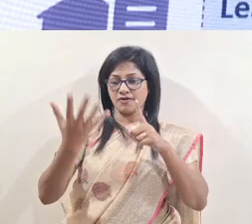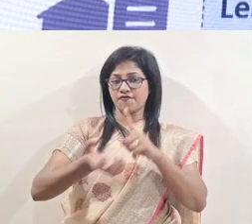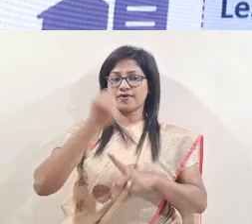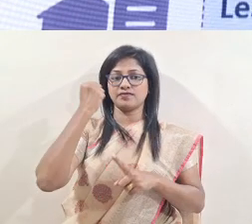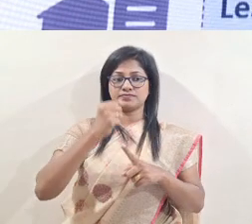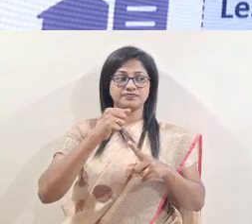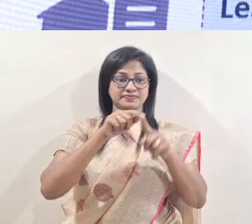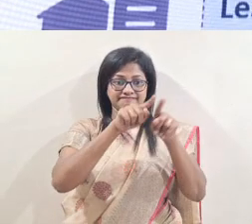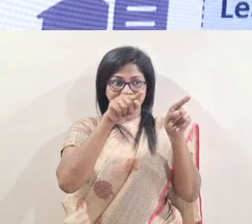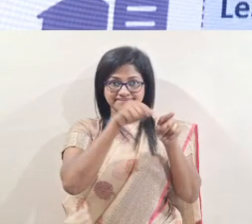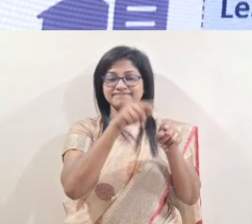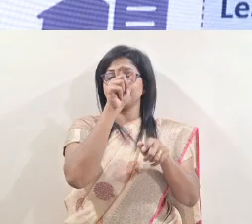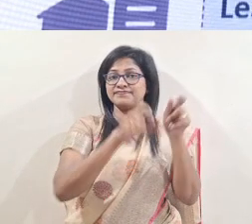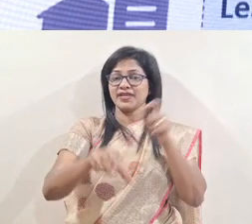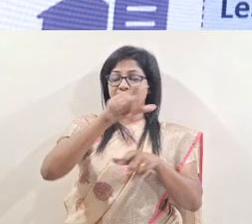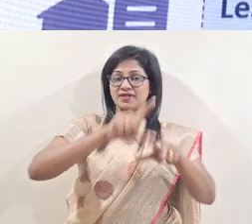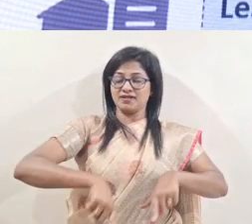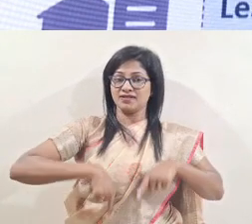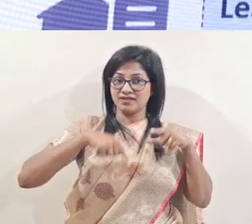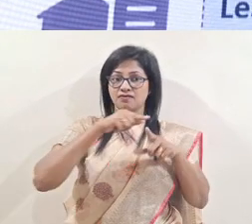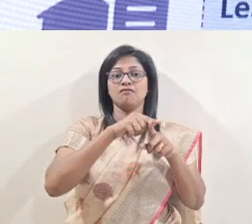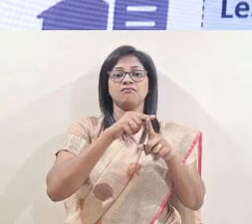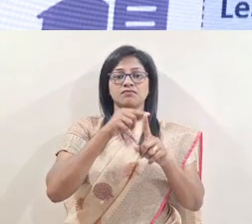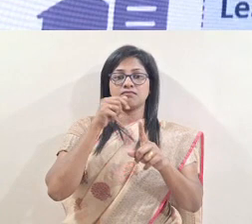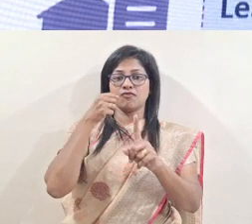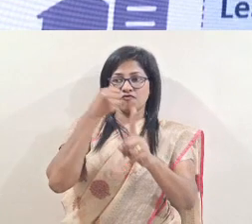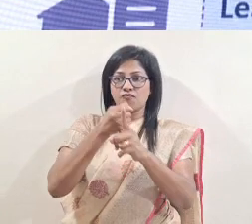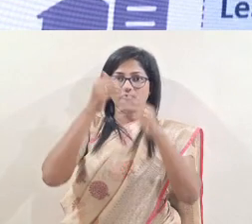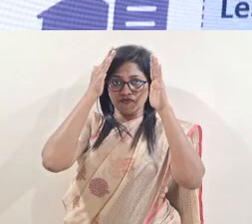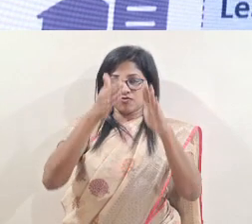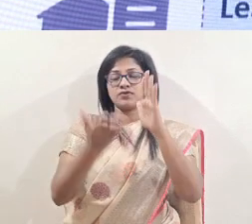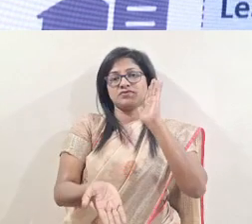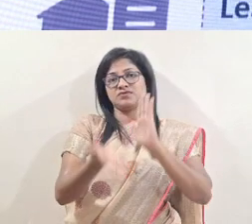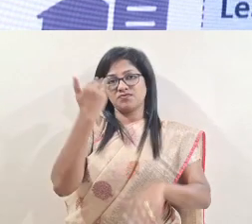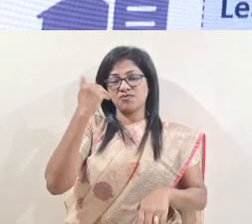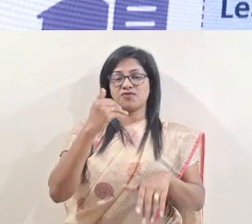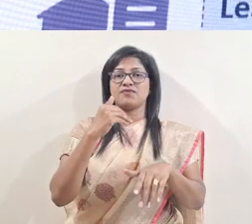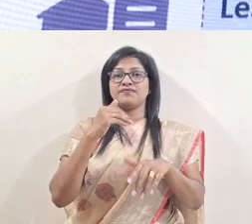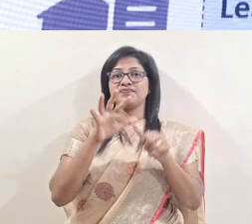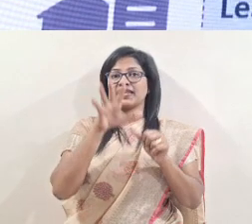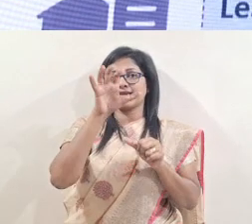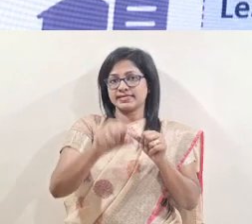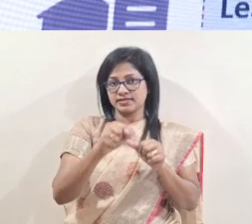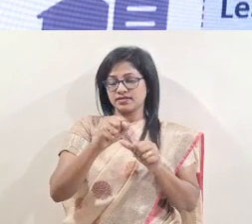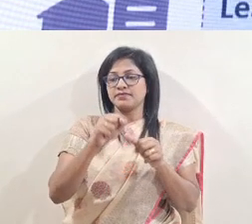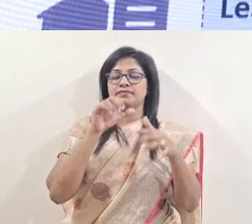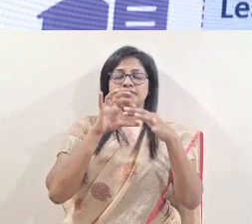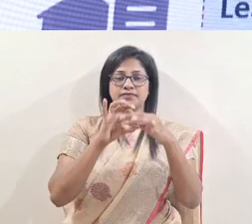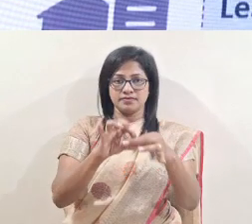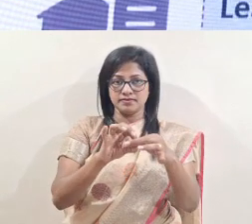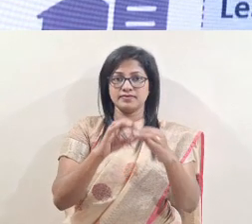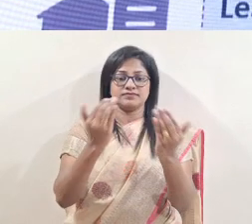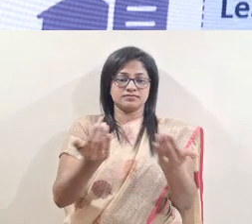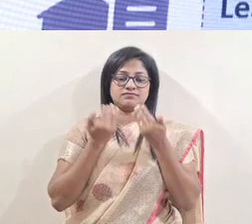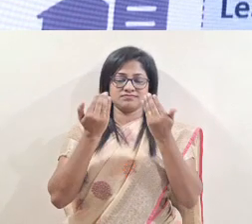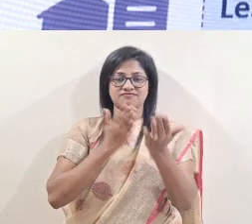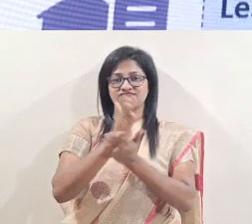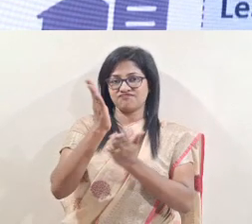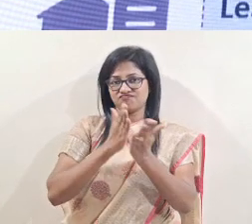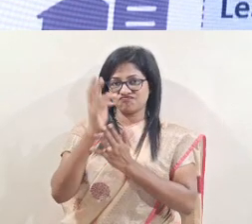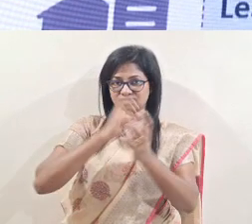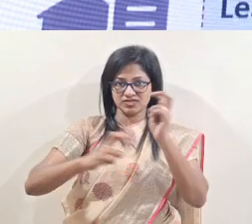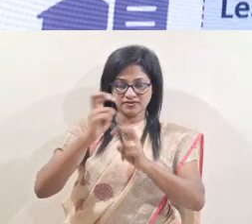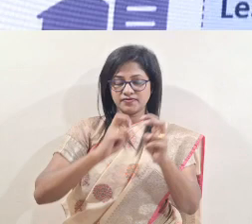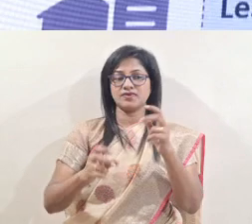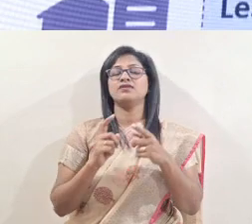they place greater emphasis on increased accessibility through safer modes of travel, and hence we